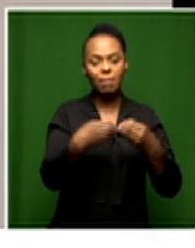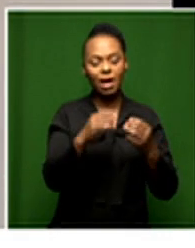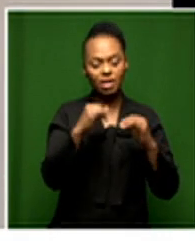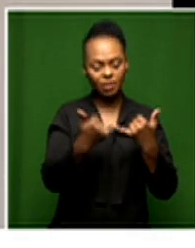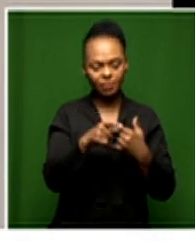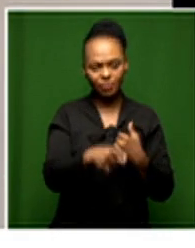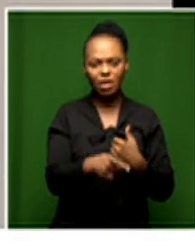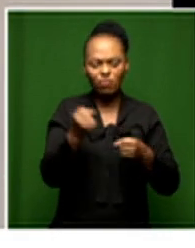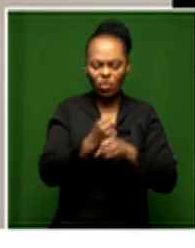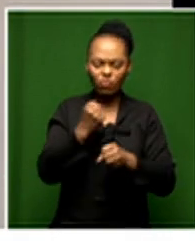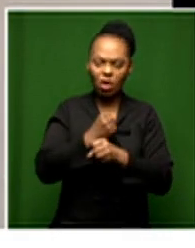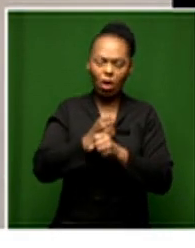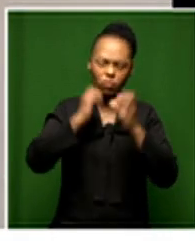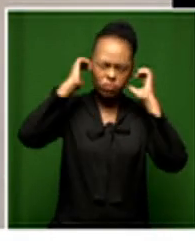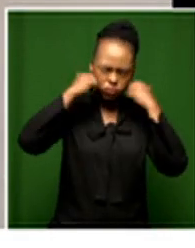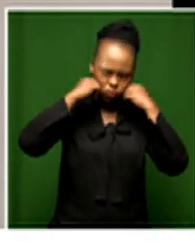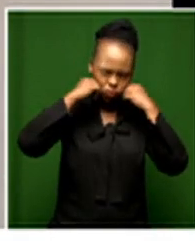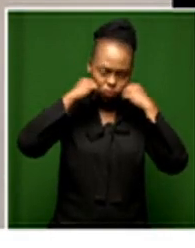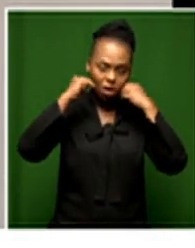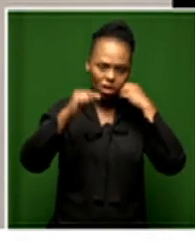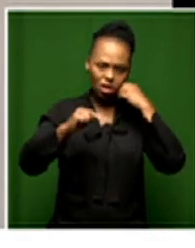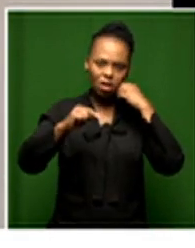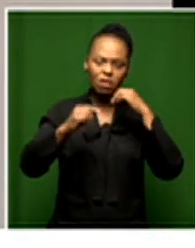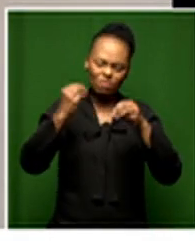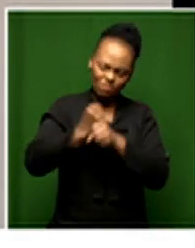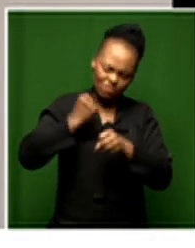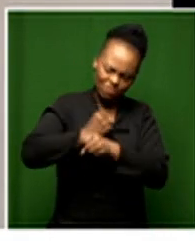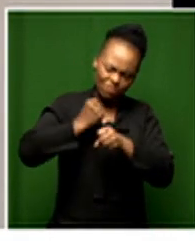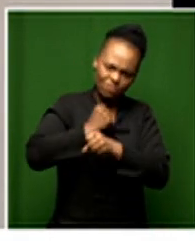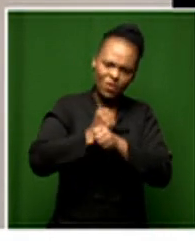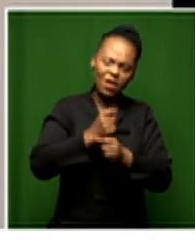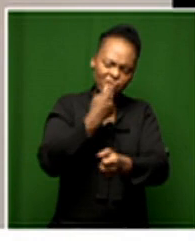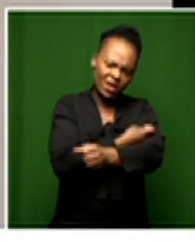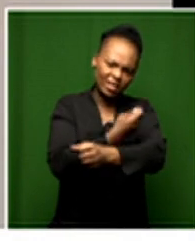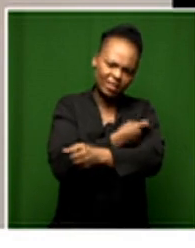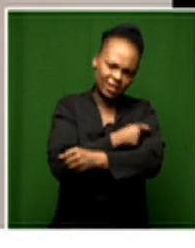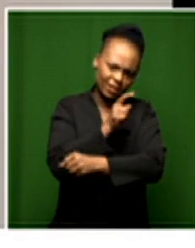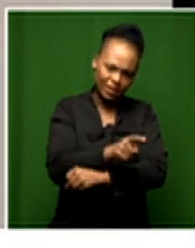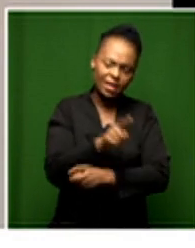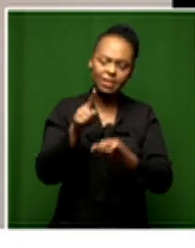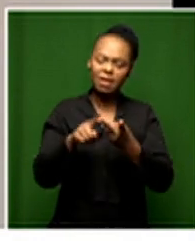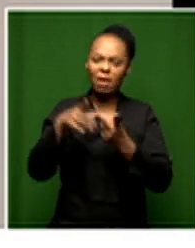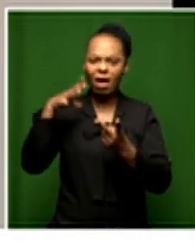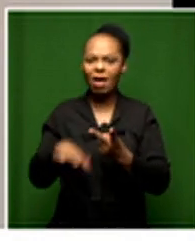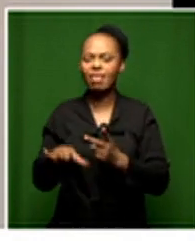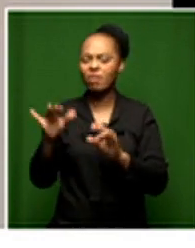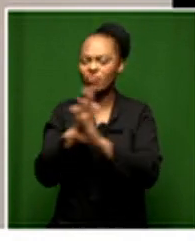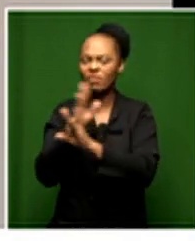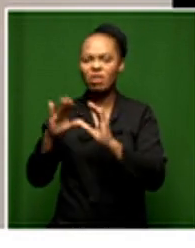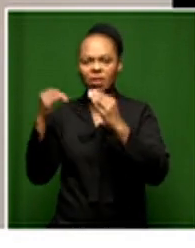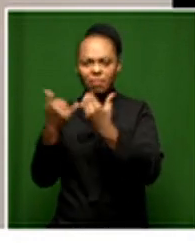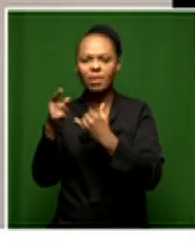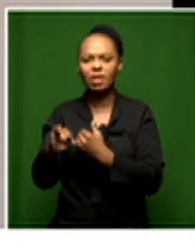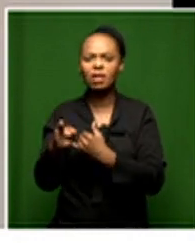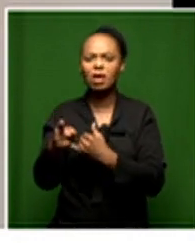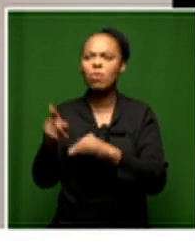very hard to make the vaccines, but they are also private companies, so they are waiting for return on